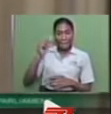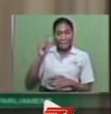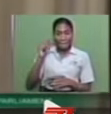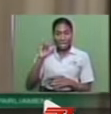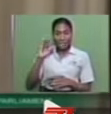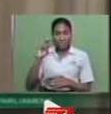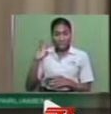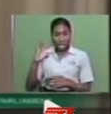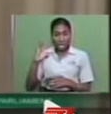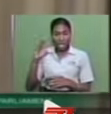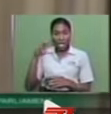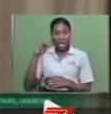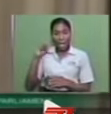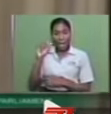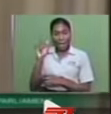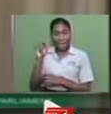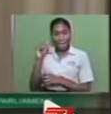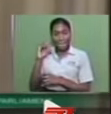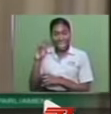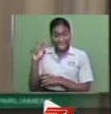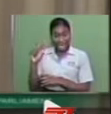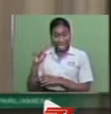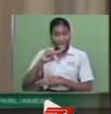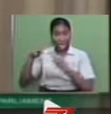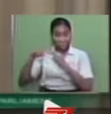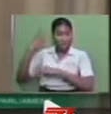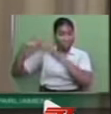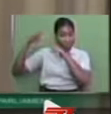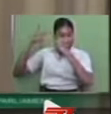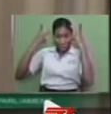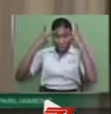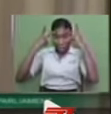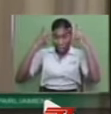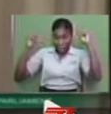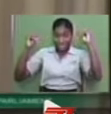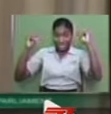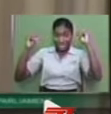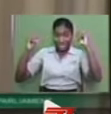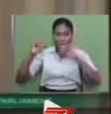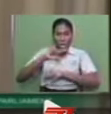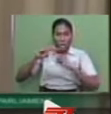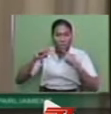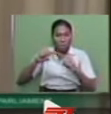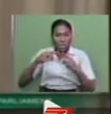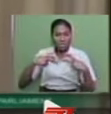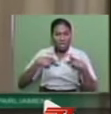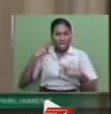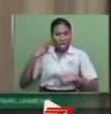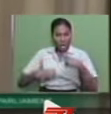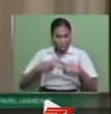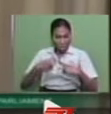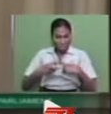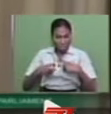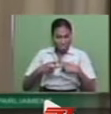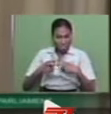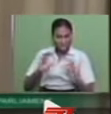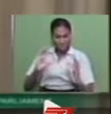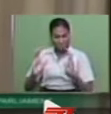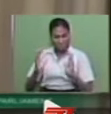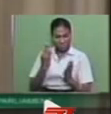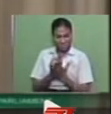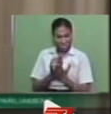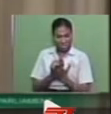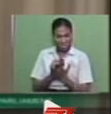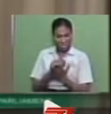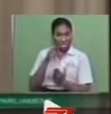Minister, late Patrick Manning, even when there was a problem in the 2008-9 period, that Prime Minister did